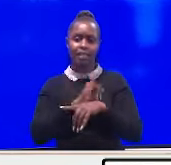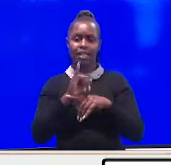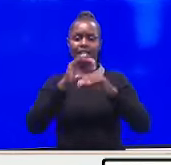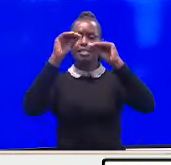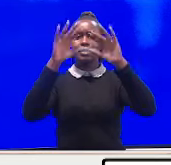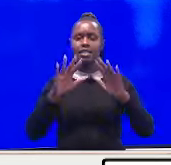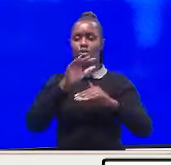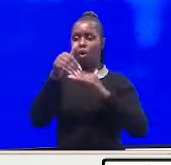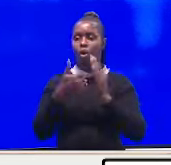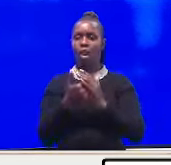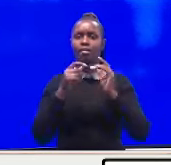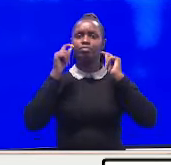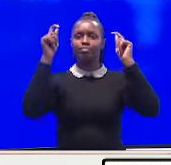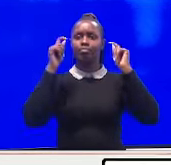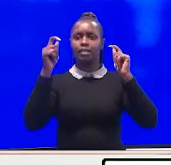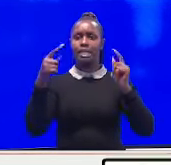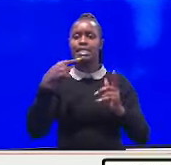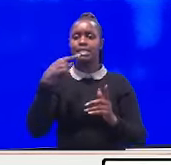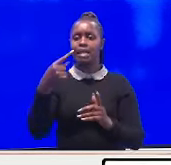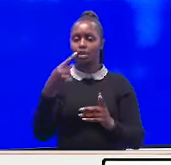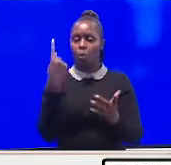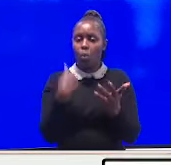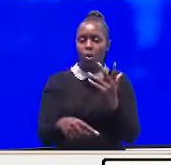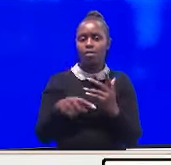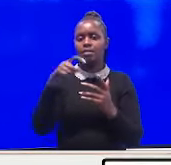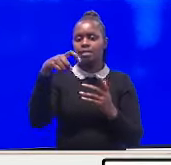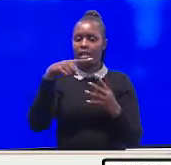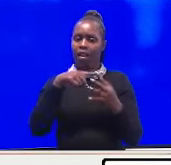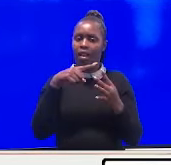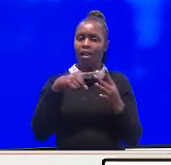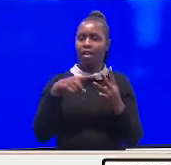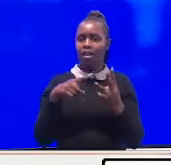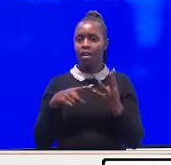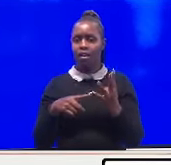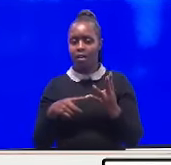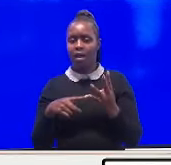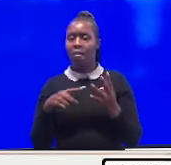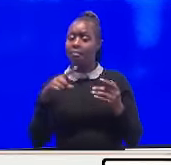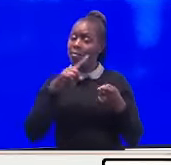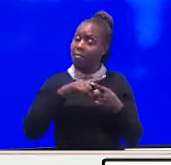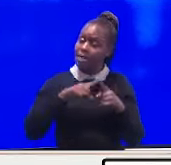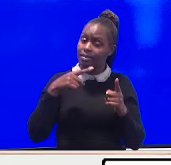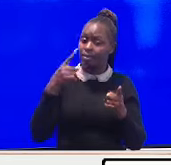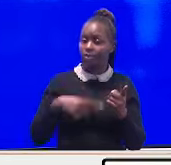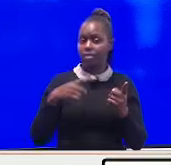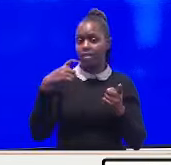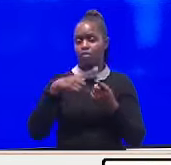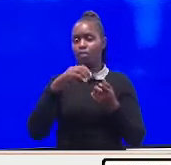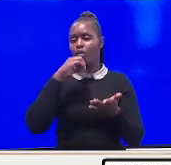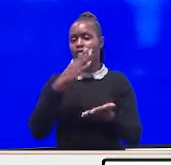they striked, giving their grievances that they are supposed to be confirmed to permanent and pensionable